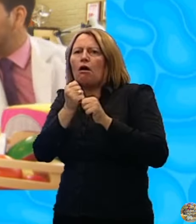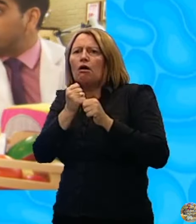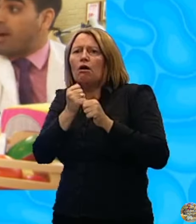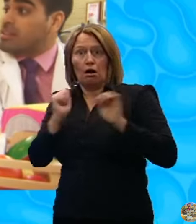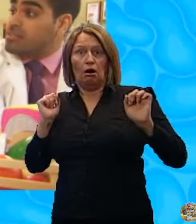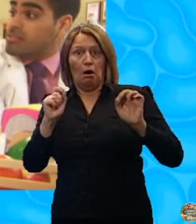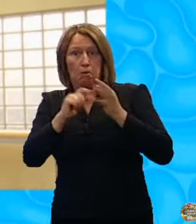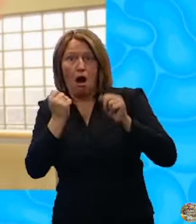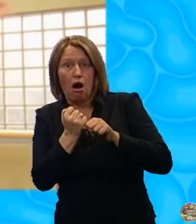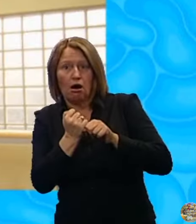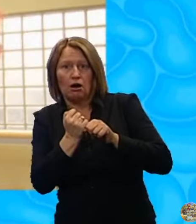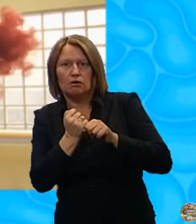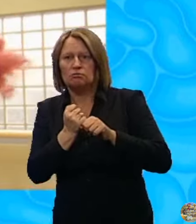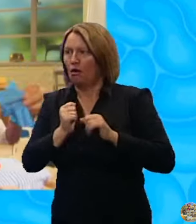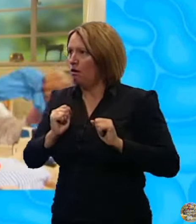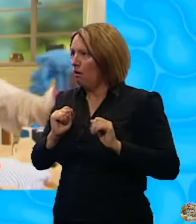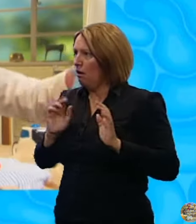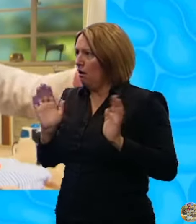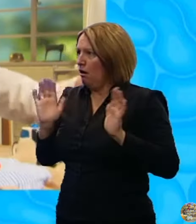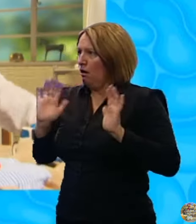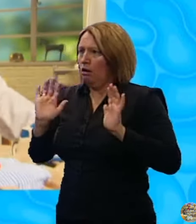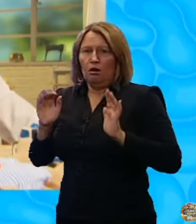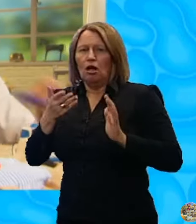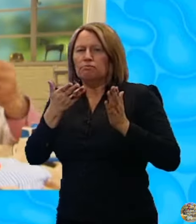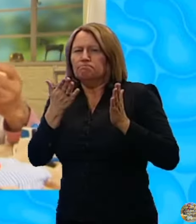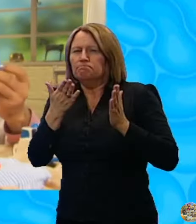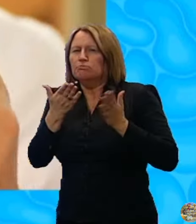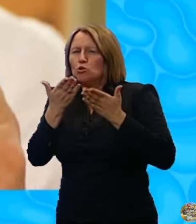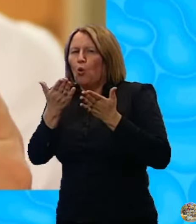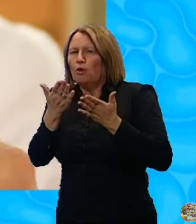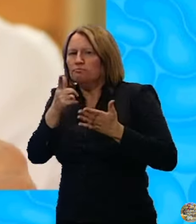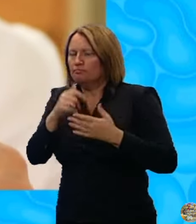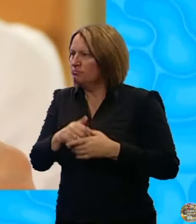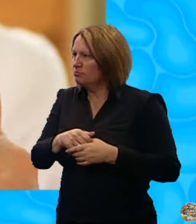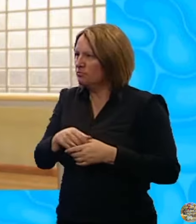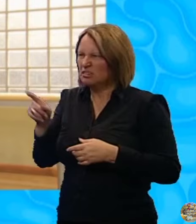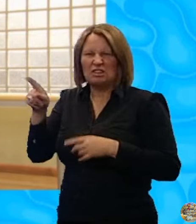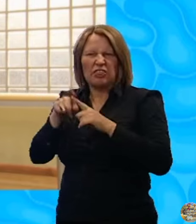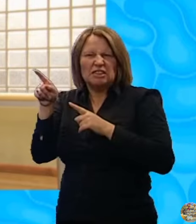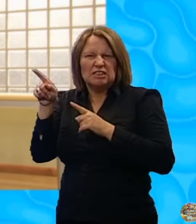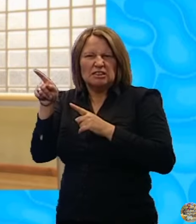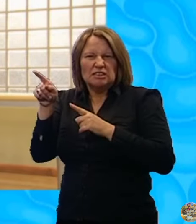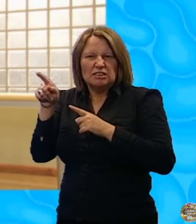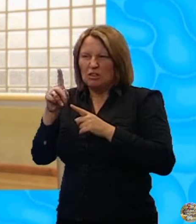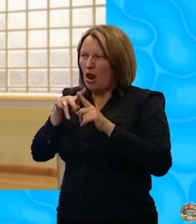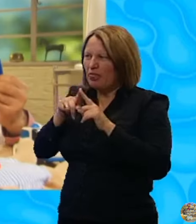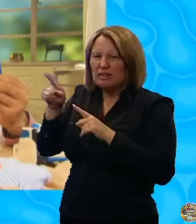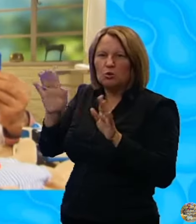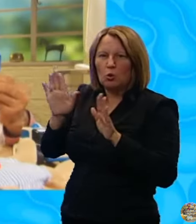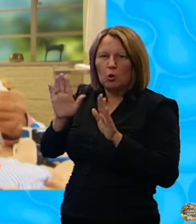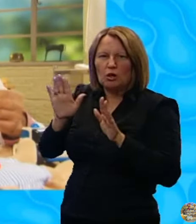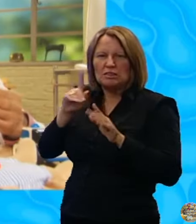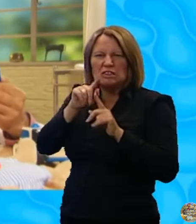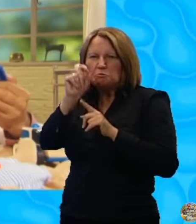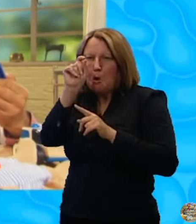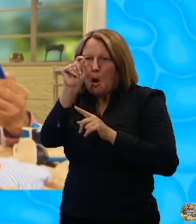tiny little bug. A bug? Let me show you. Imagine this is a bug. They don't really look like this. They're